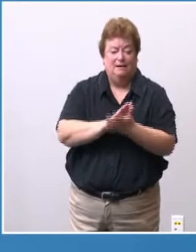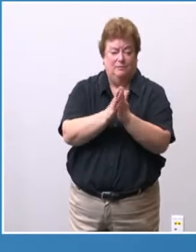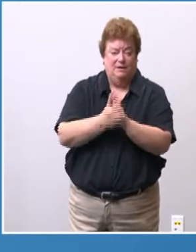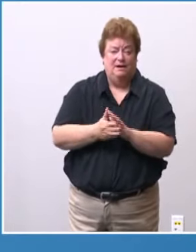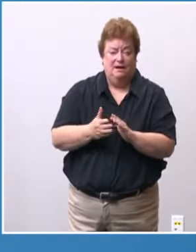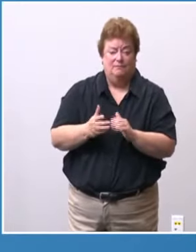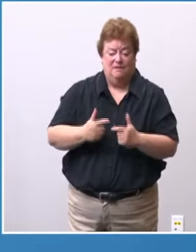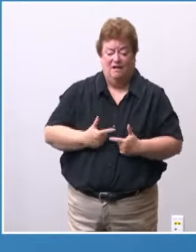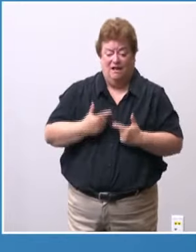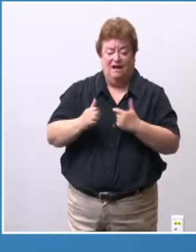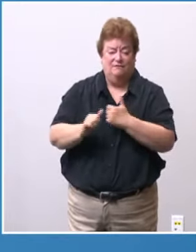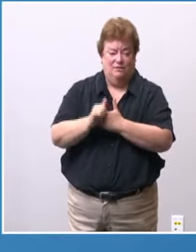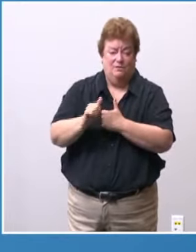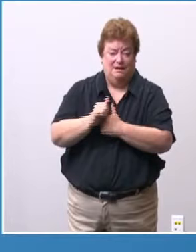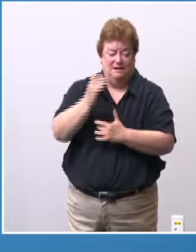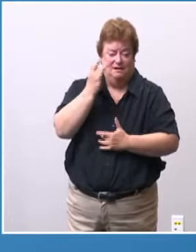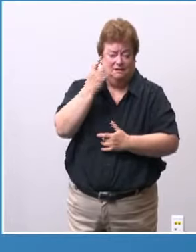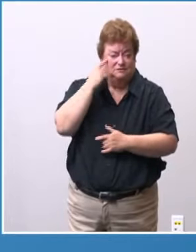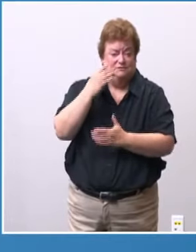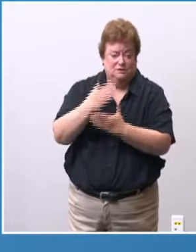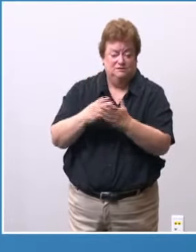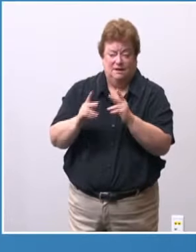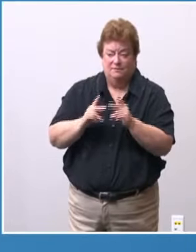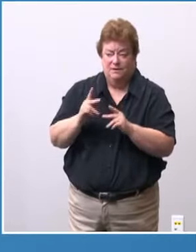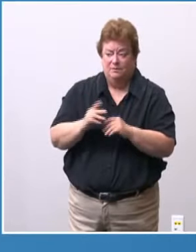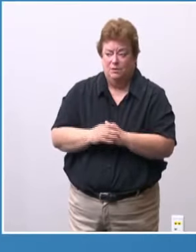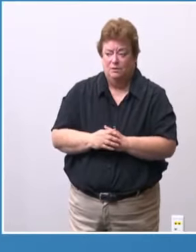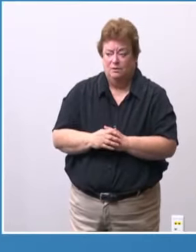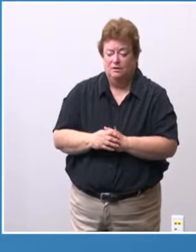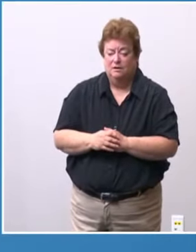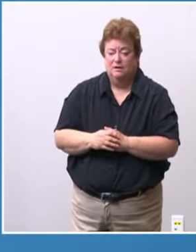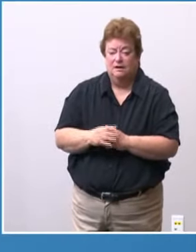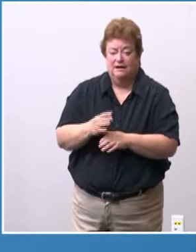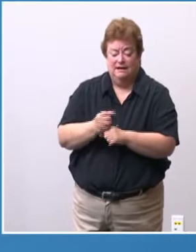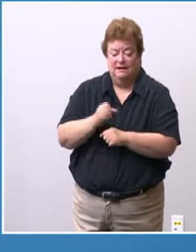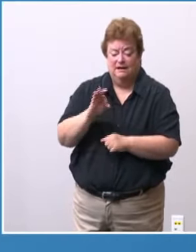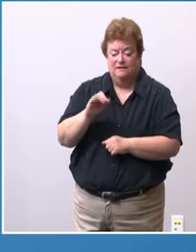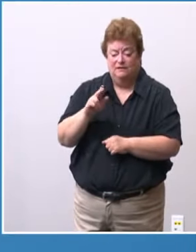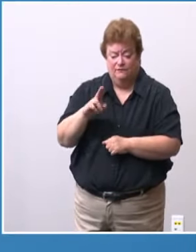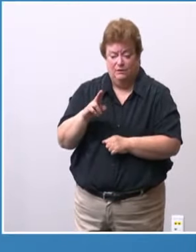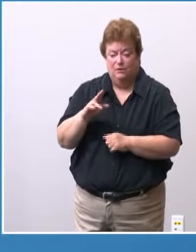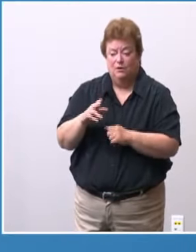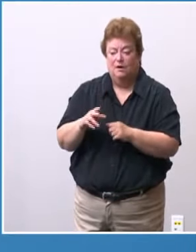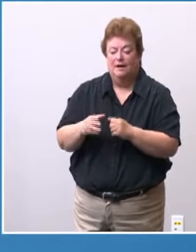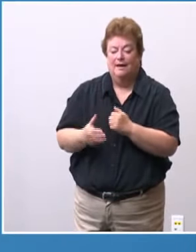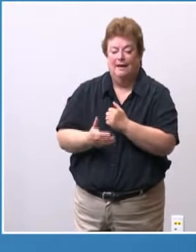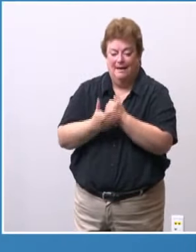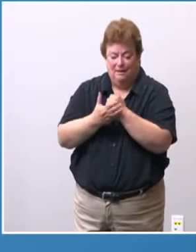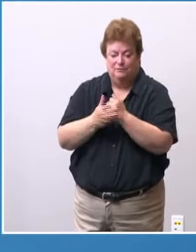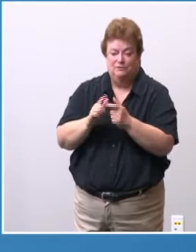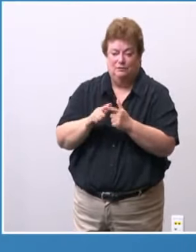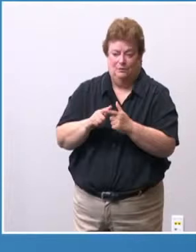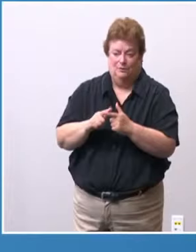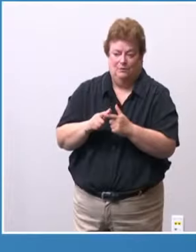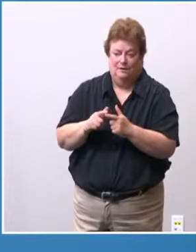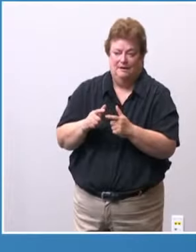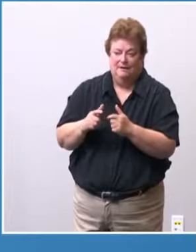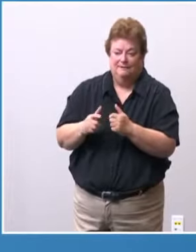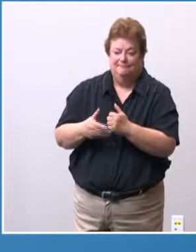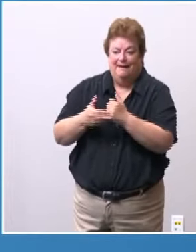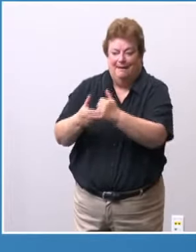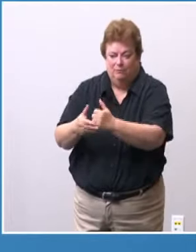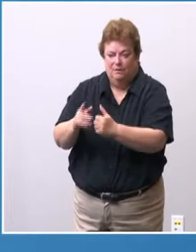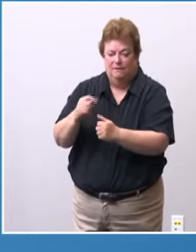life-threatening illness for some people. Getting flu vaccine also helps preserve our hospital capacity during this